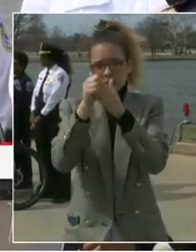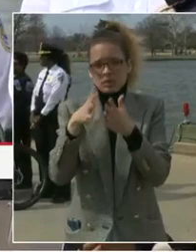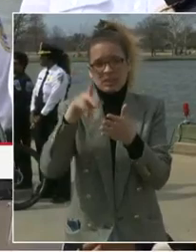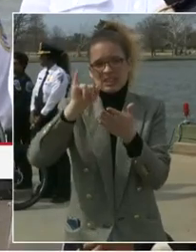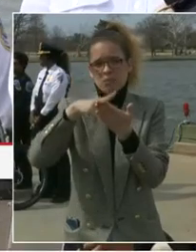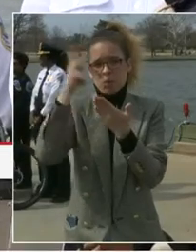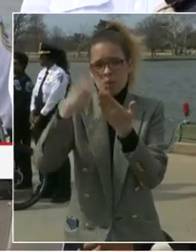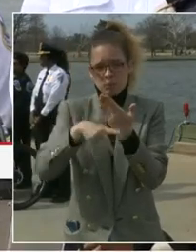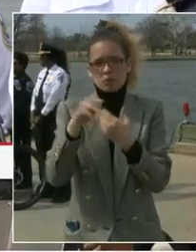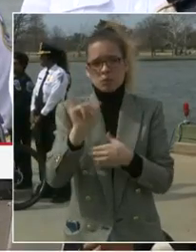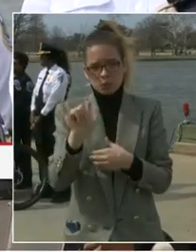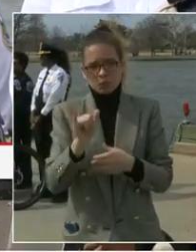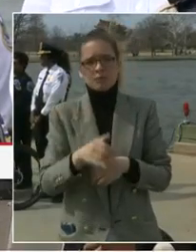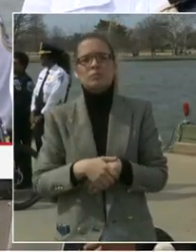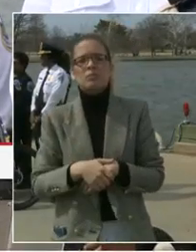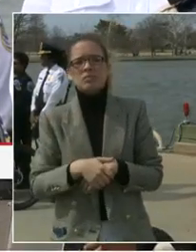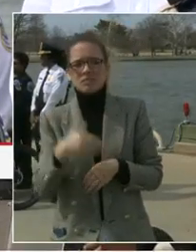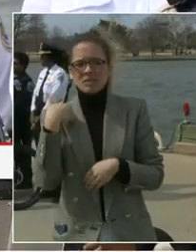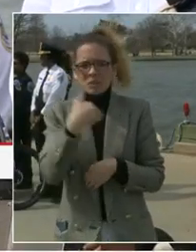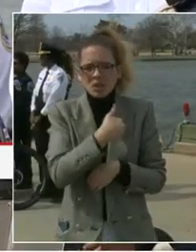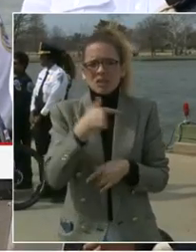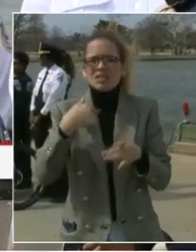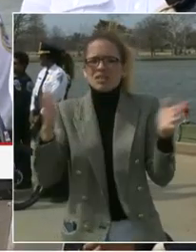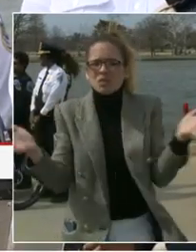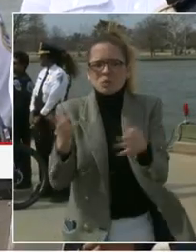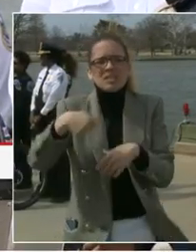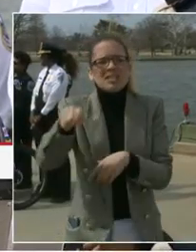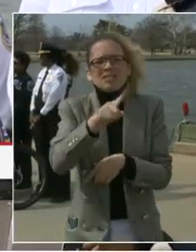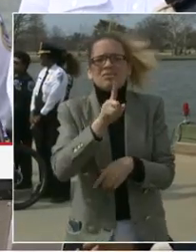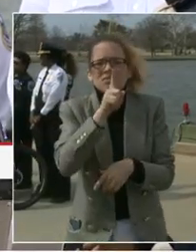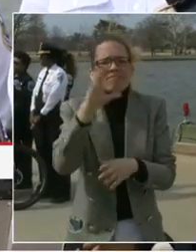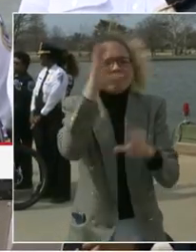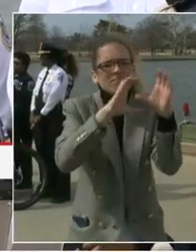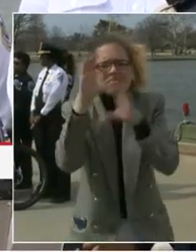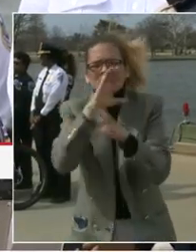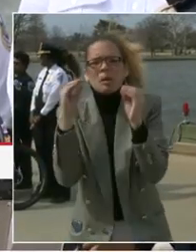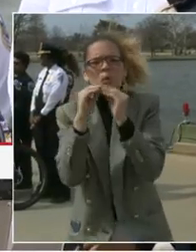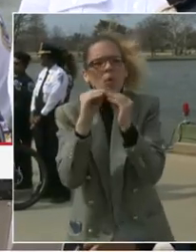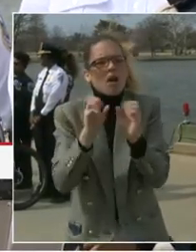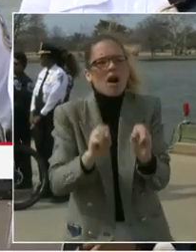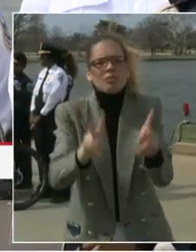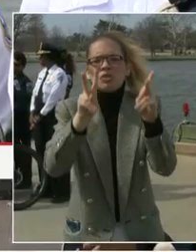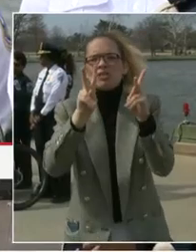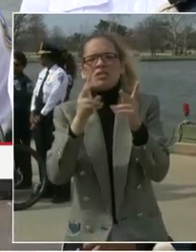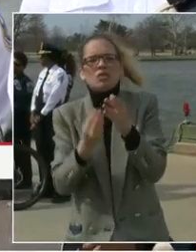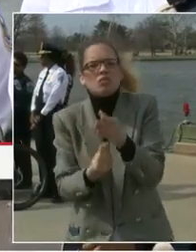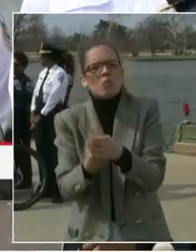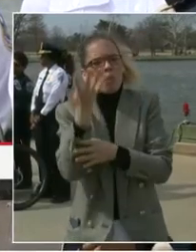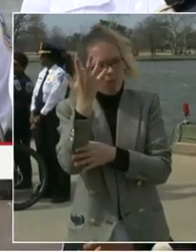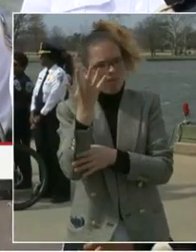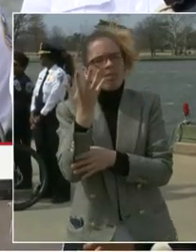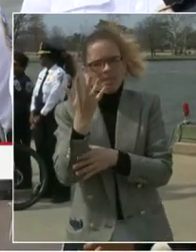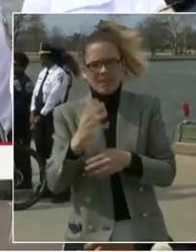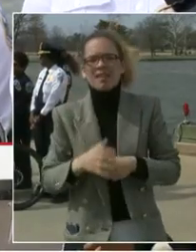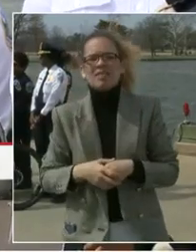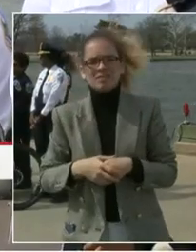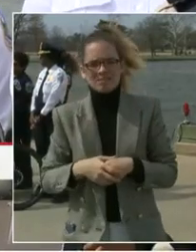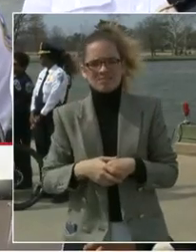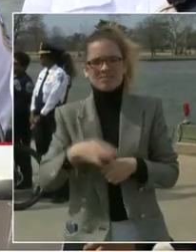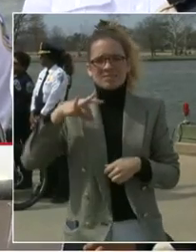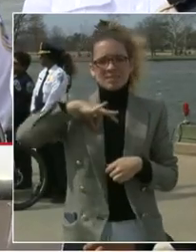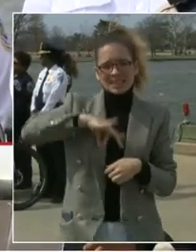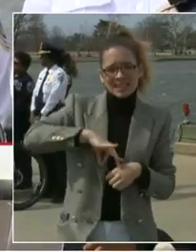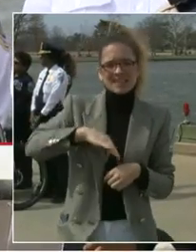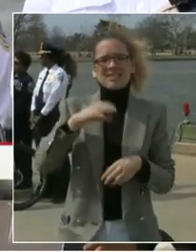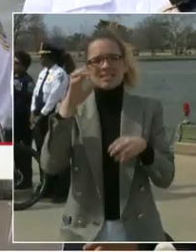in its members and encourages everyone to explore opportunities for personal and professional growth. We incentivize education and help with